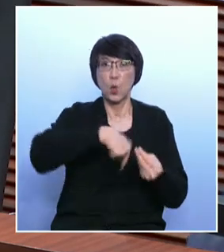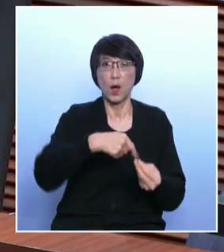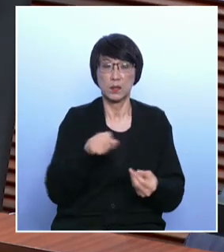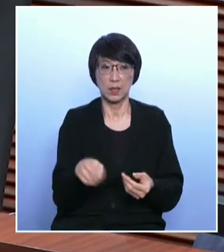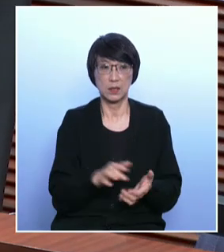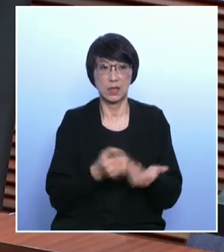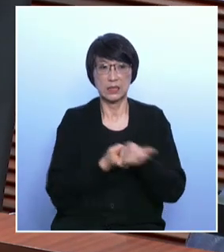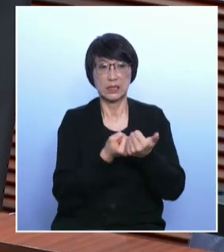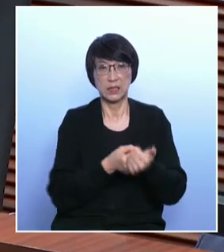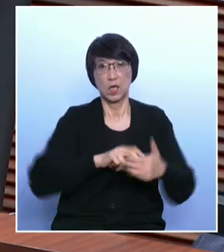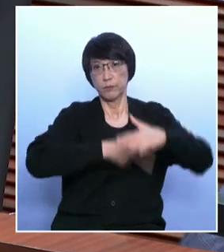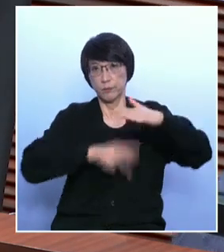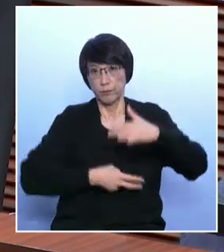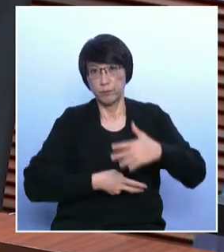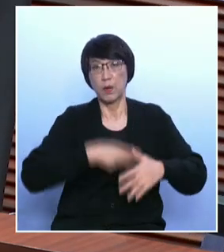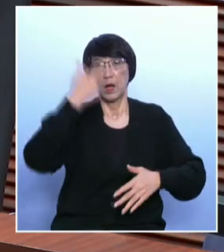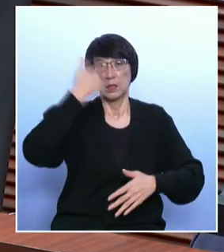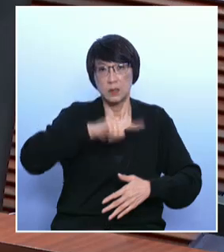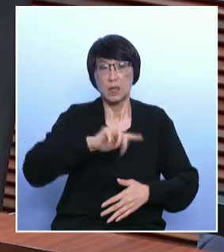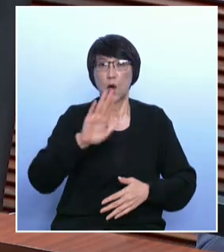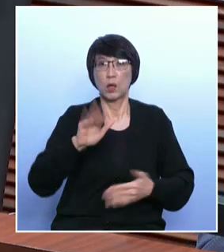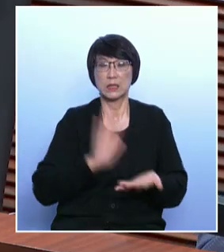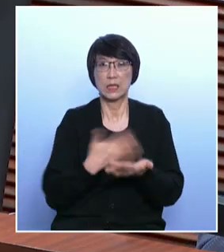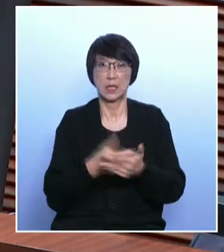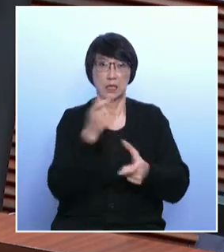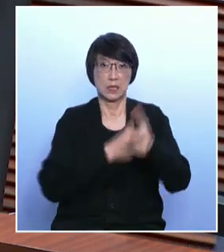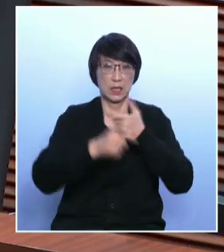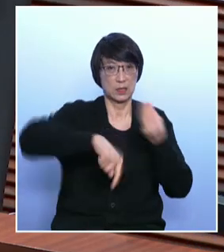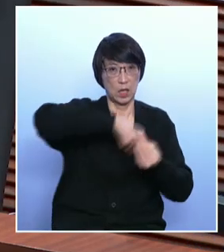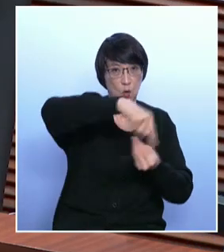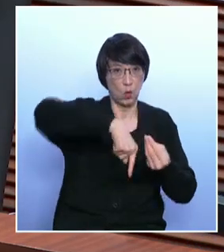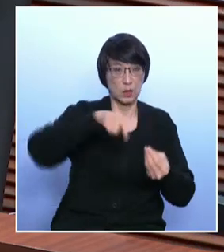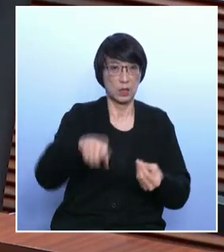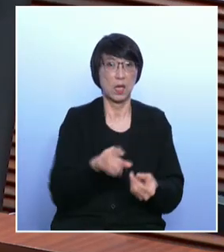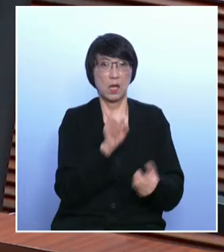As I can see, students' facilities are aged.